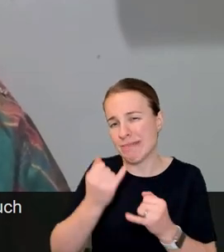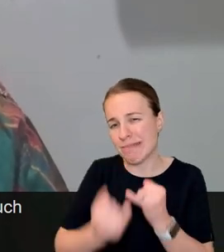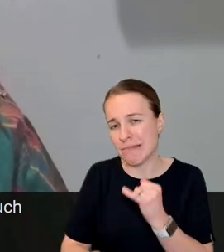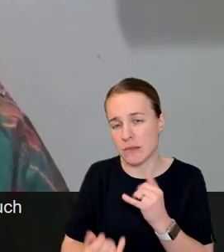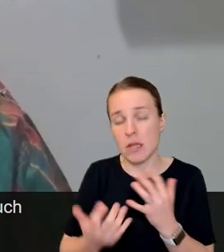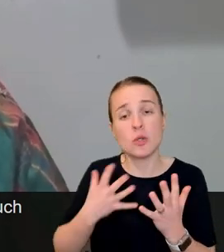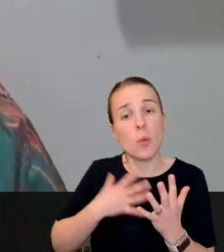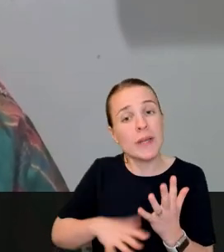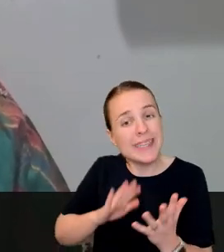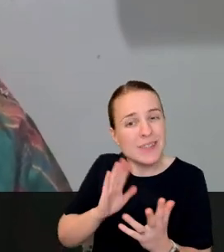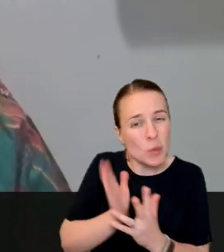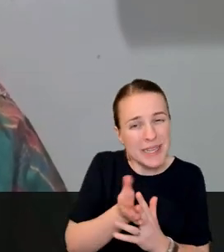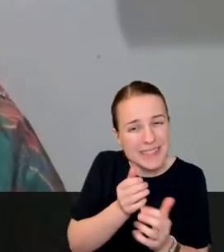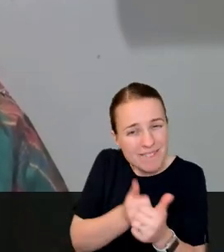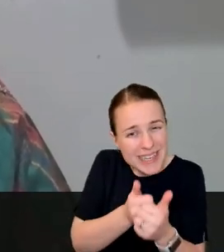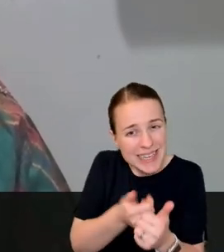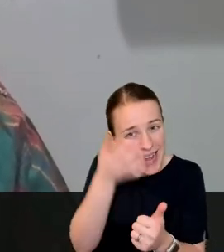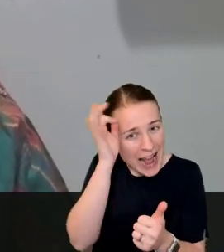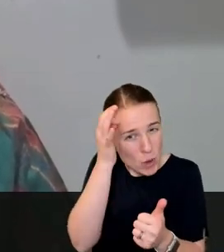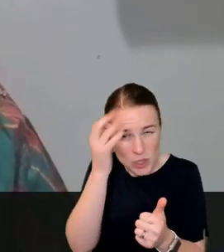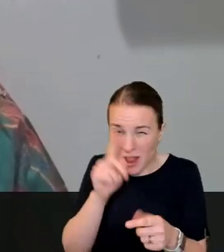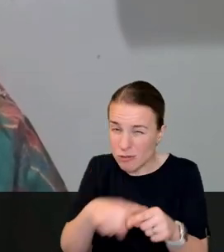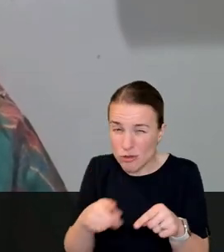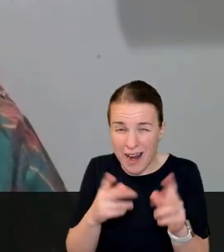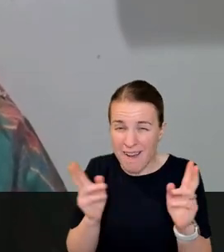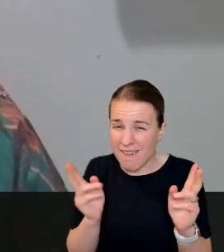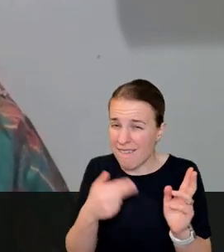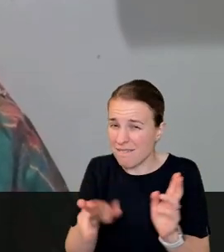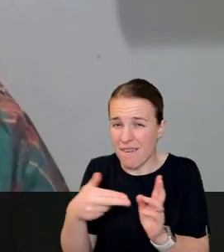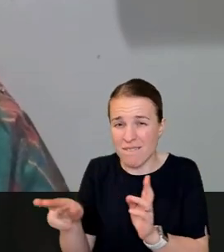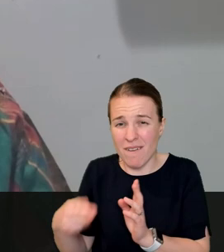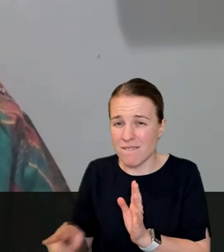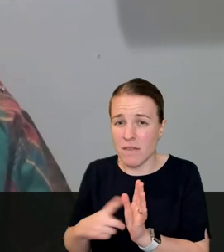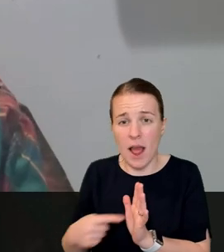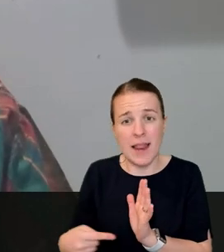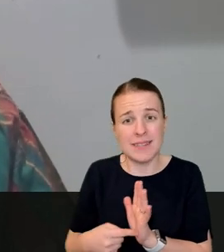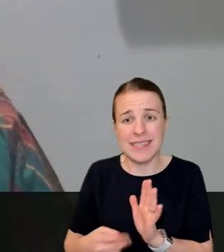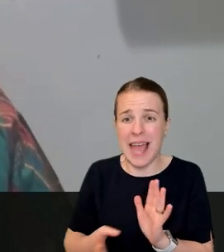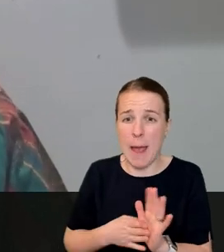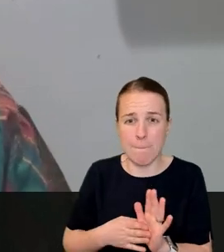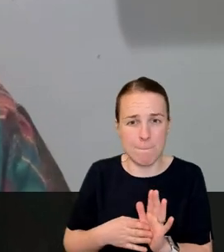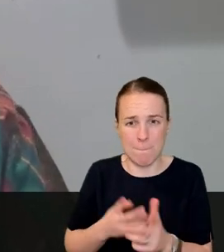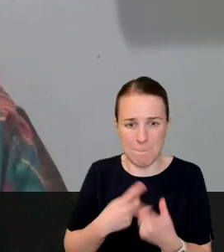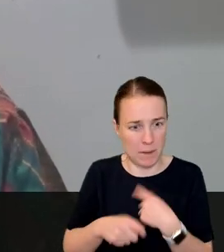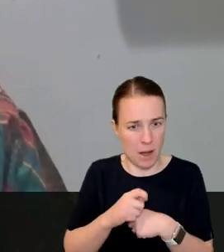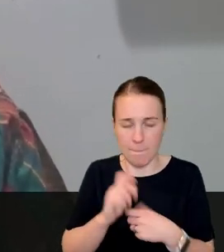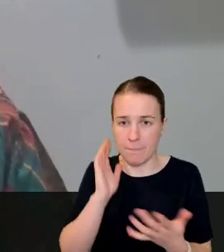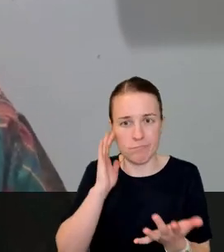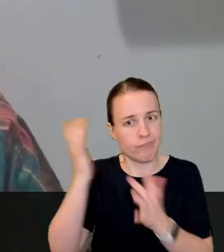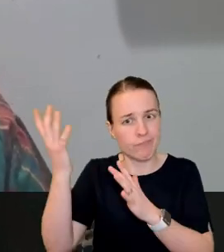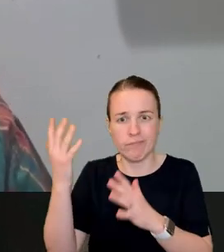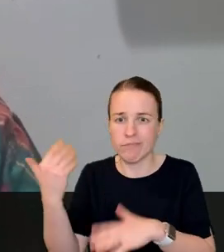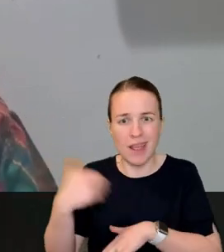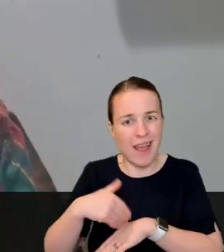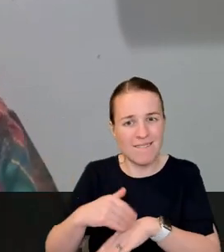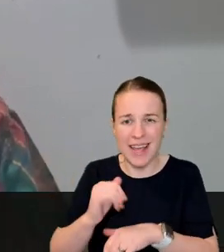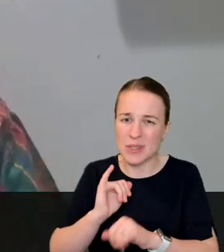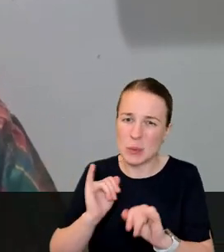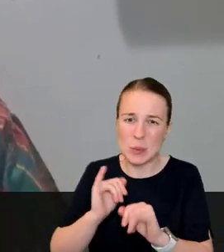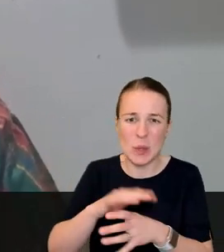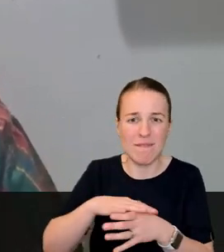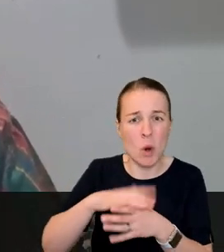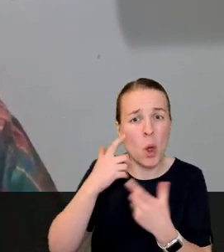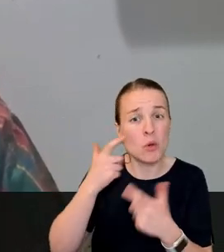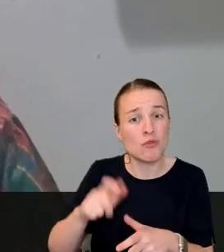to reverse some of those so damaging LTNs, which are causing mayhem for local residents. And it's not just